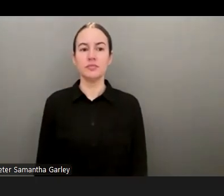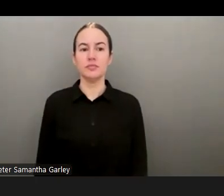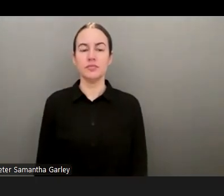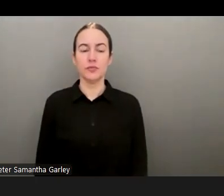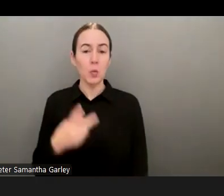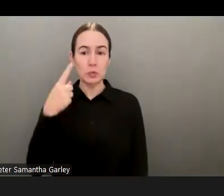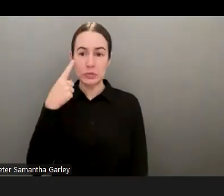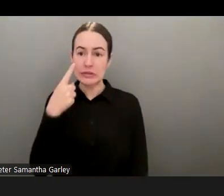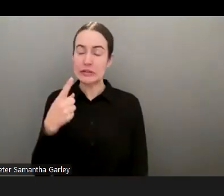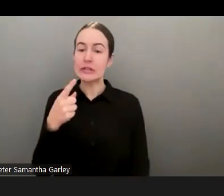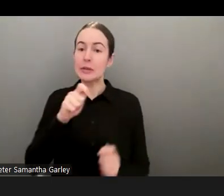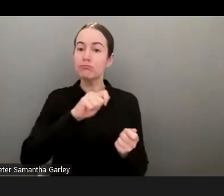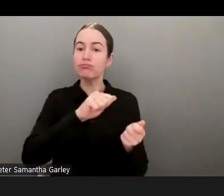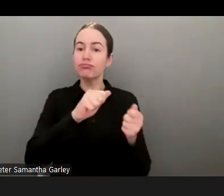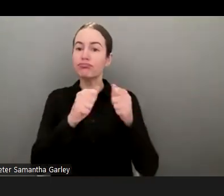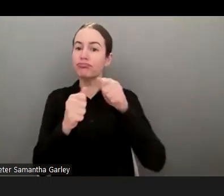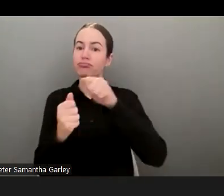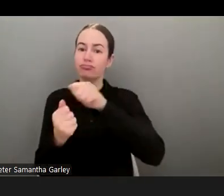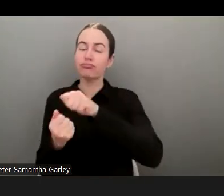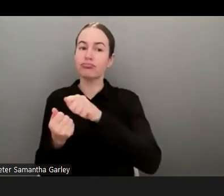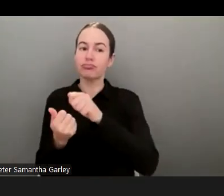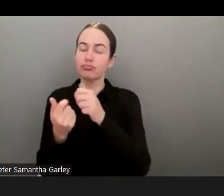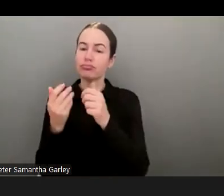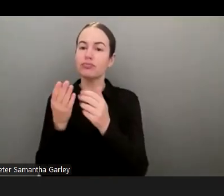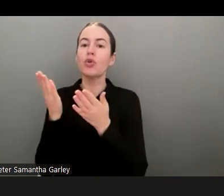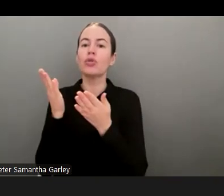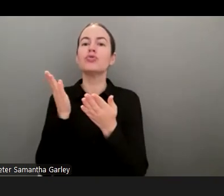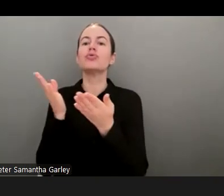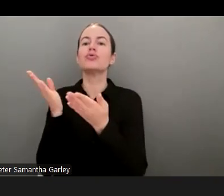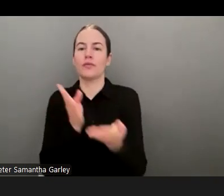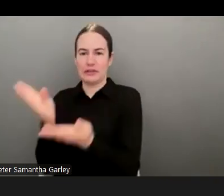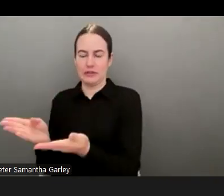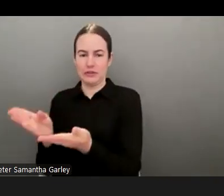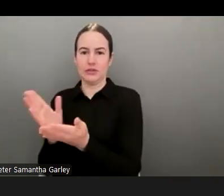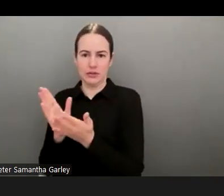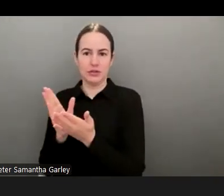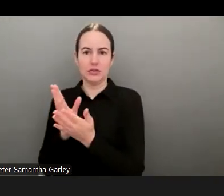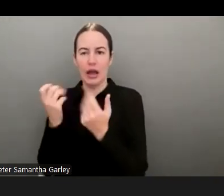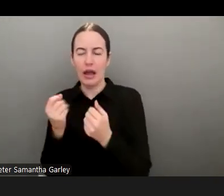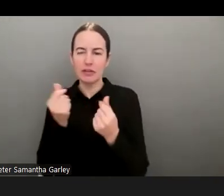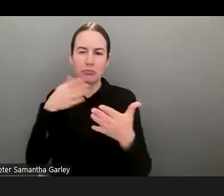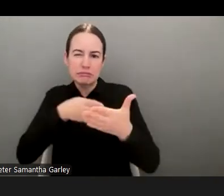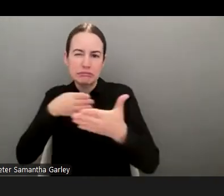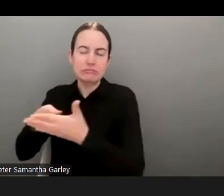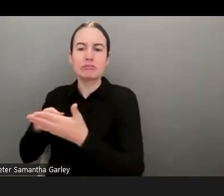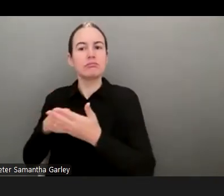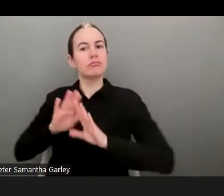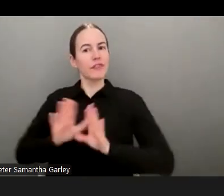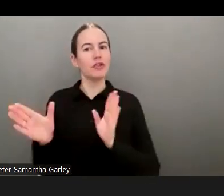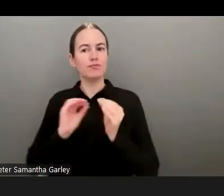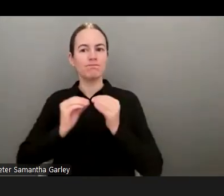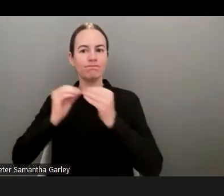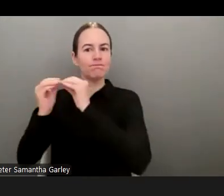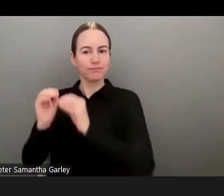changed. Well, at least the services have been fixed after those. So I don't know.